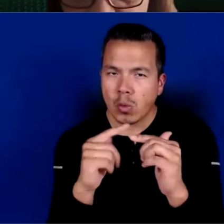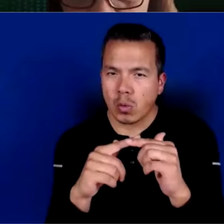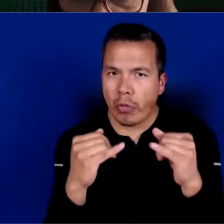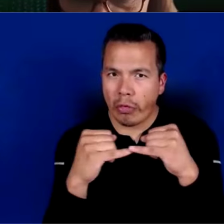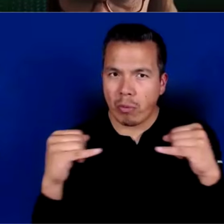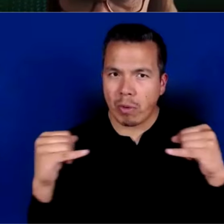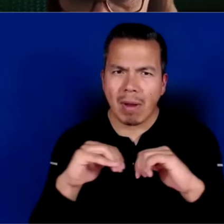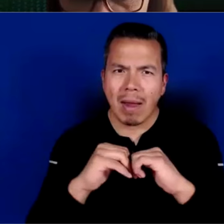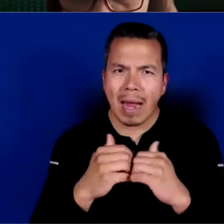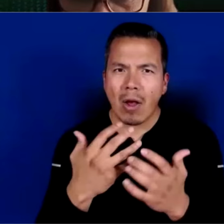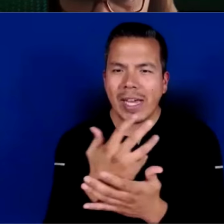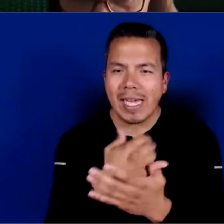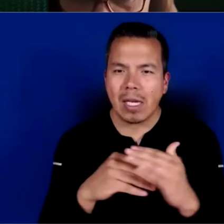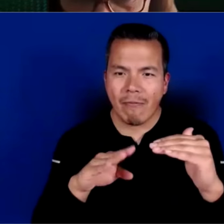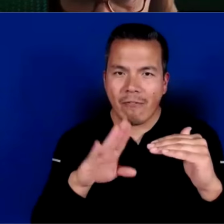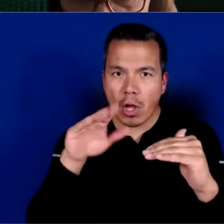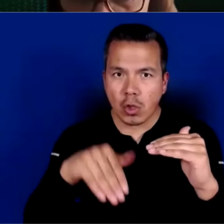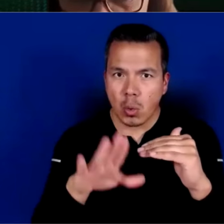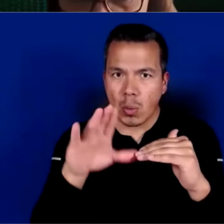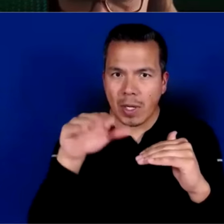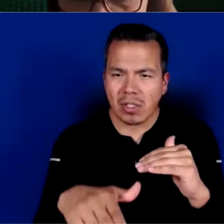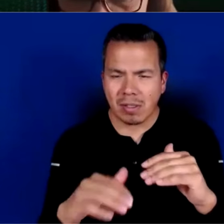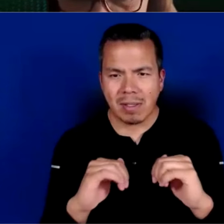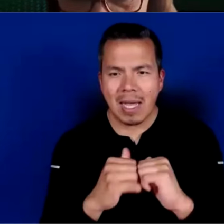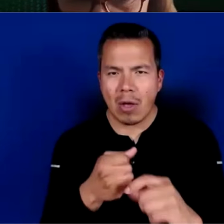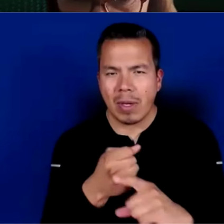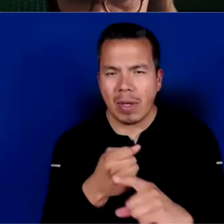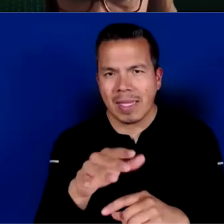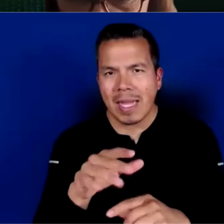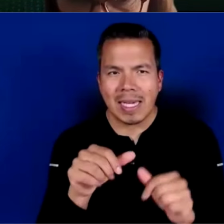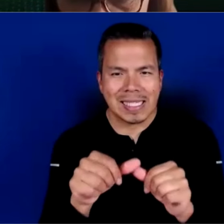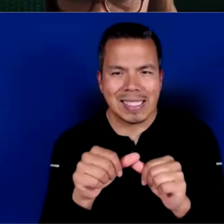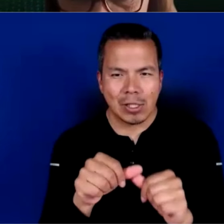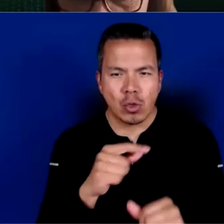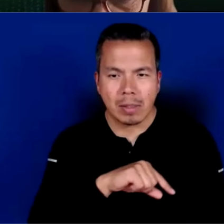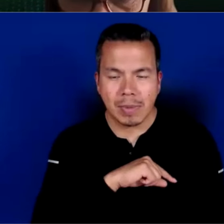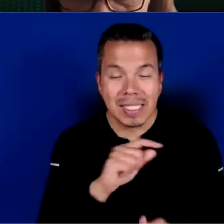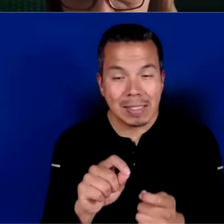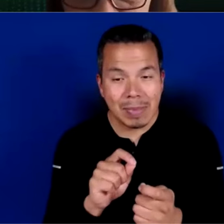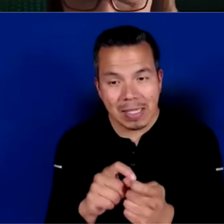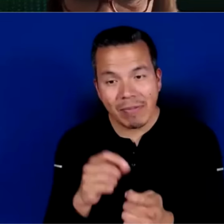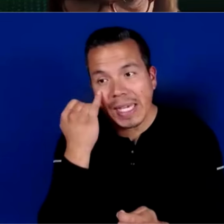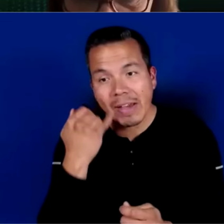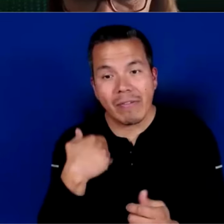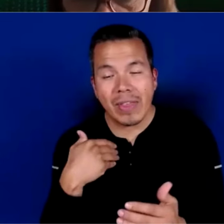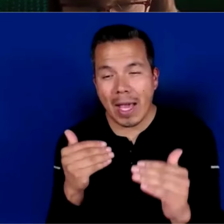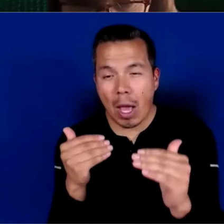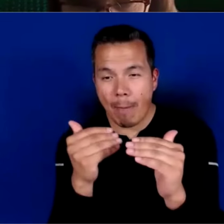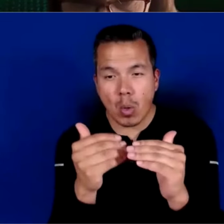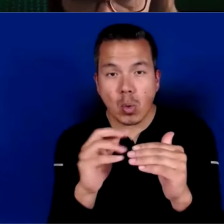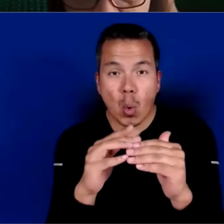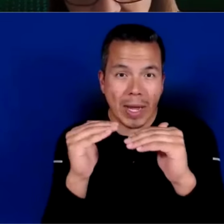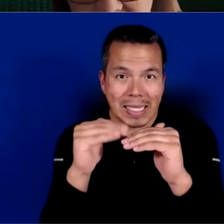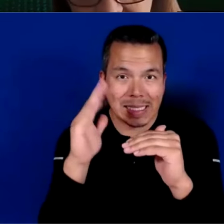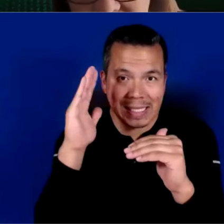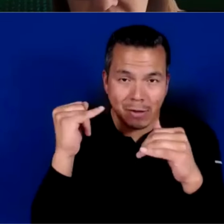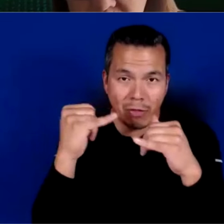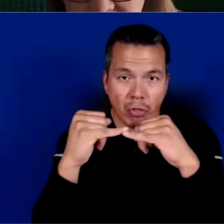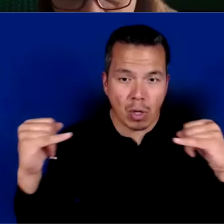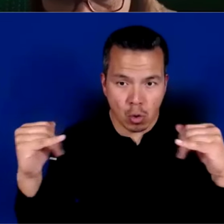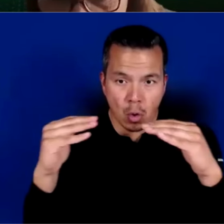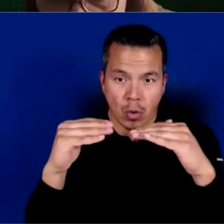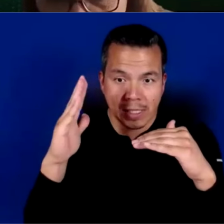income fluctuations impact that continued eligibility? Specifically, if they approach or exceed the threshold and